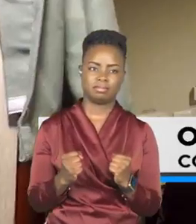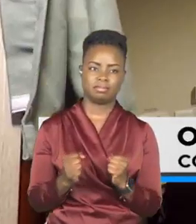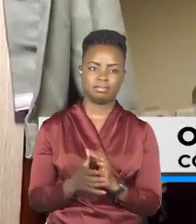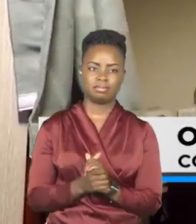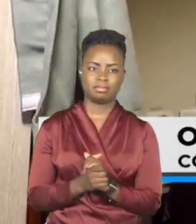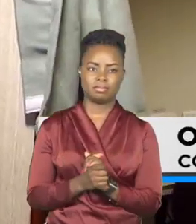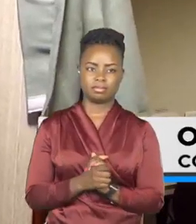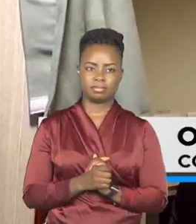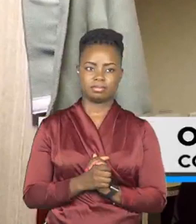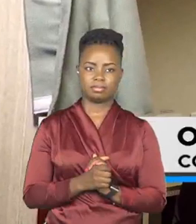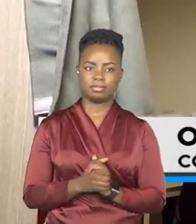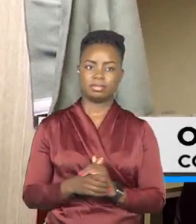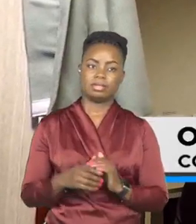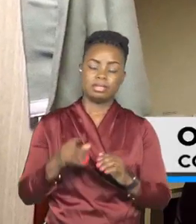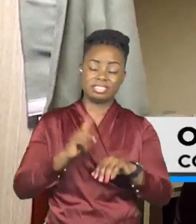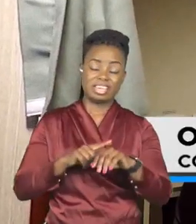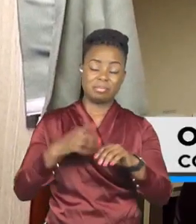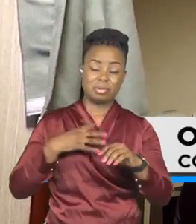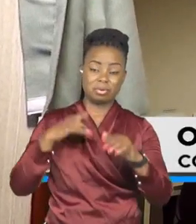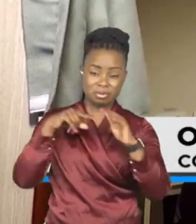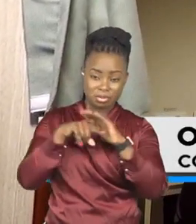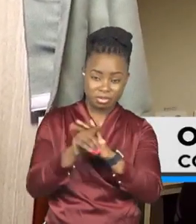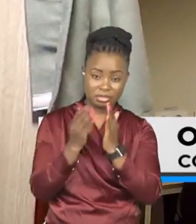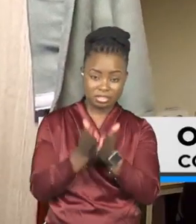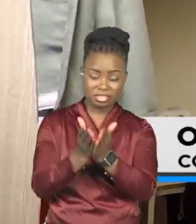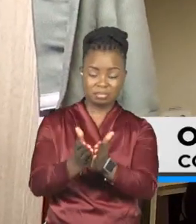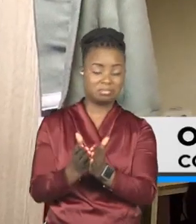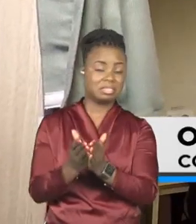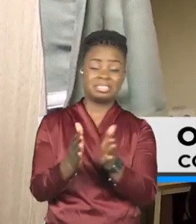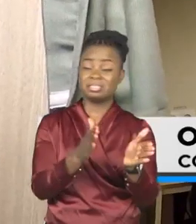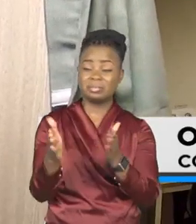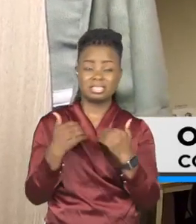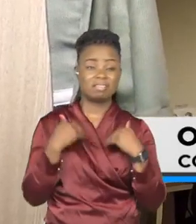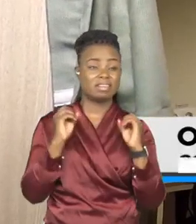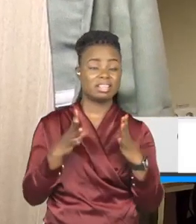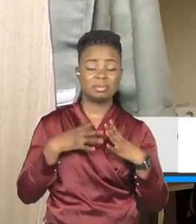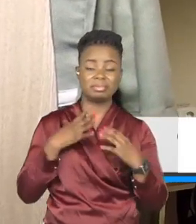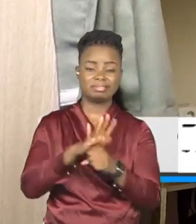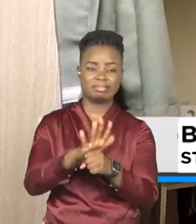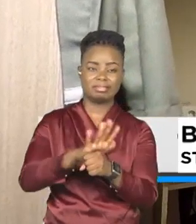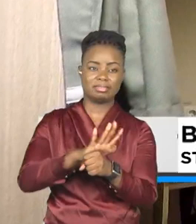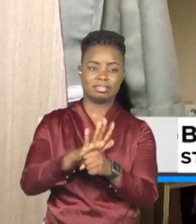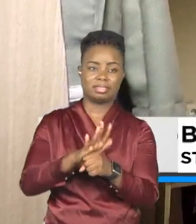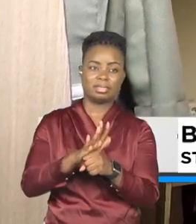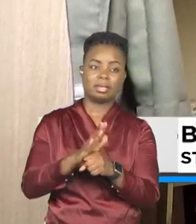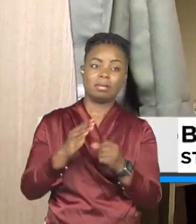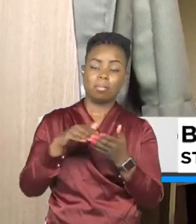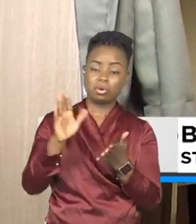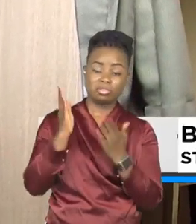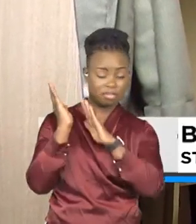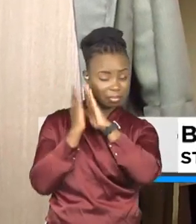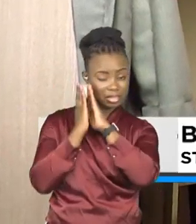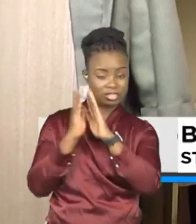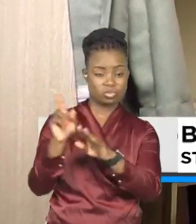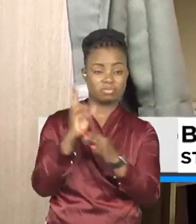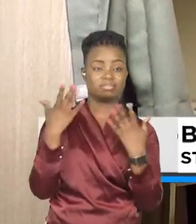So right now we have a lot of people on board due to the startup phase. So we are occupying most of the beds.